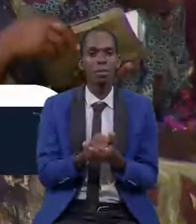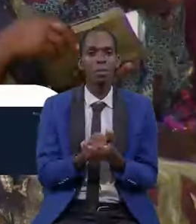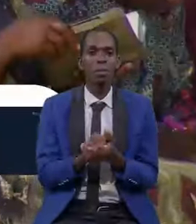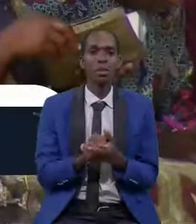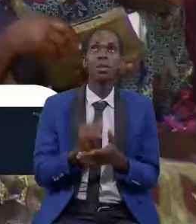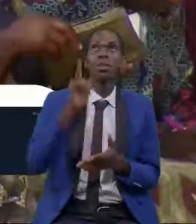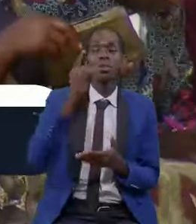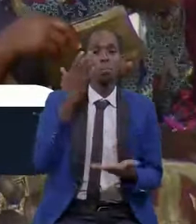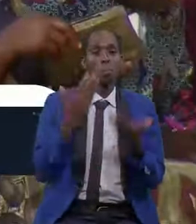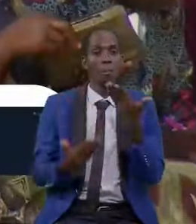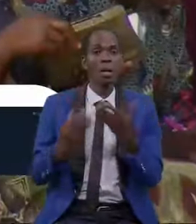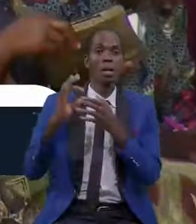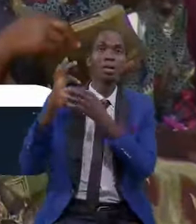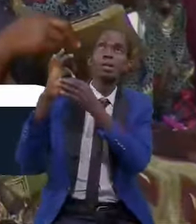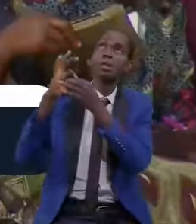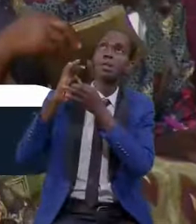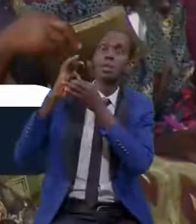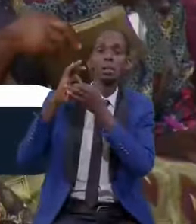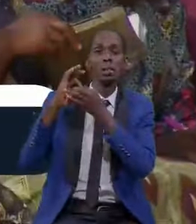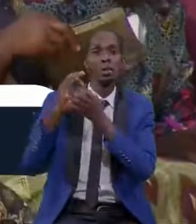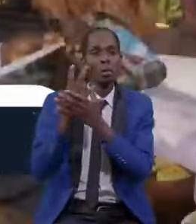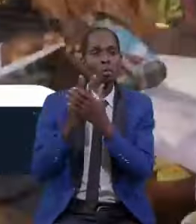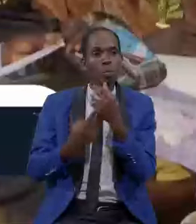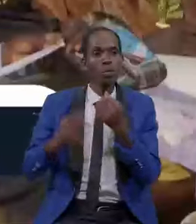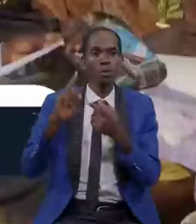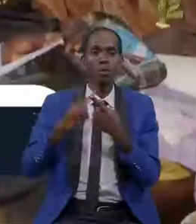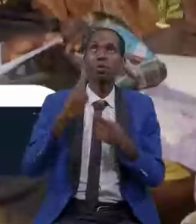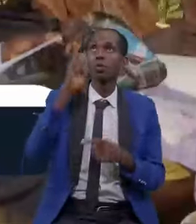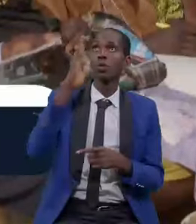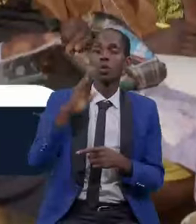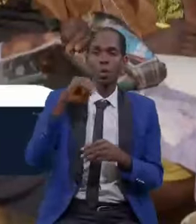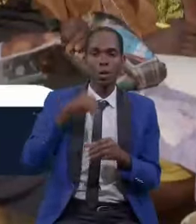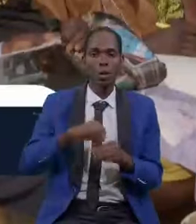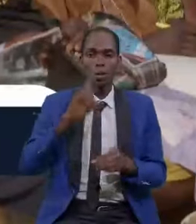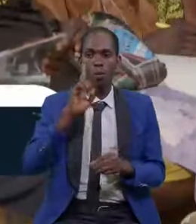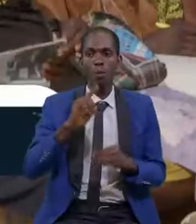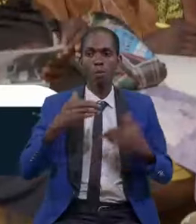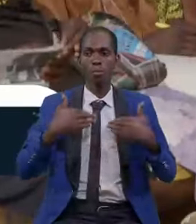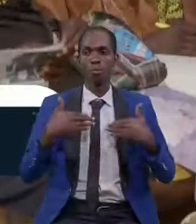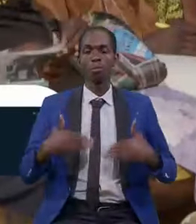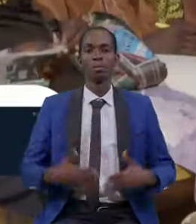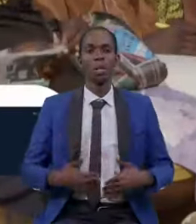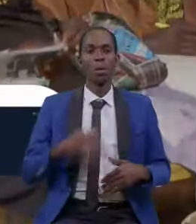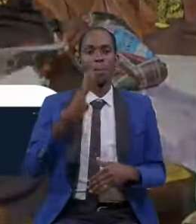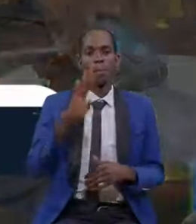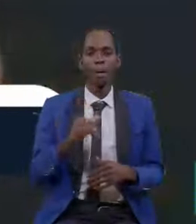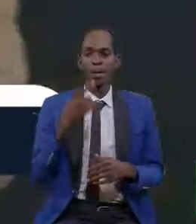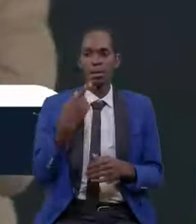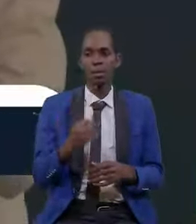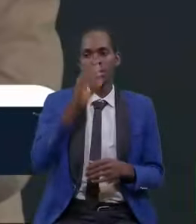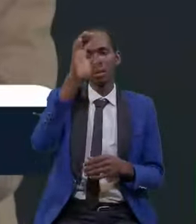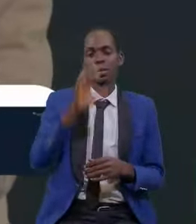reconcile both unto God in one body by the cross,